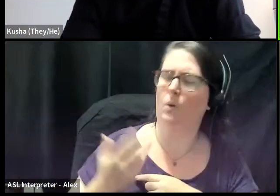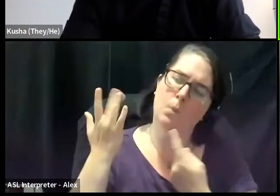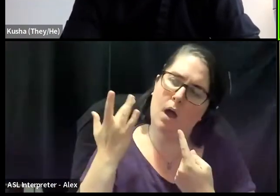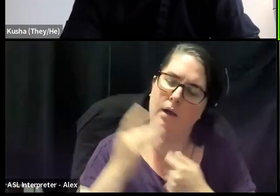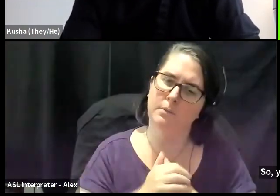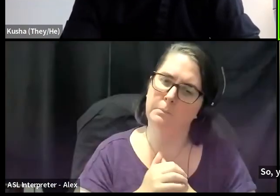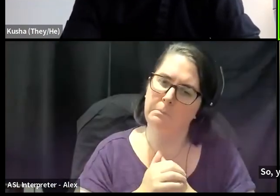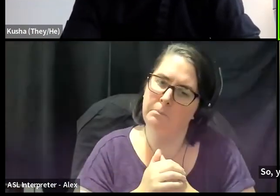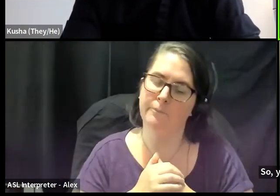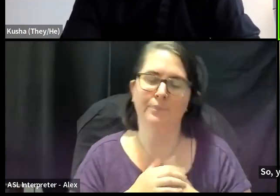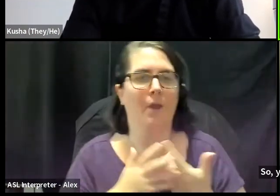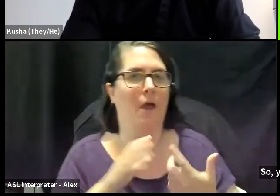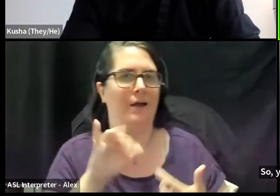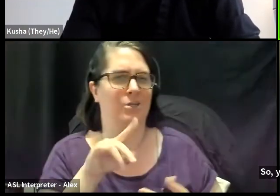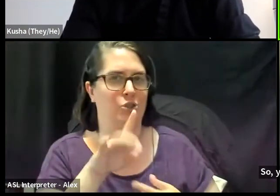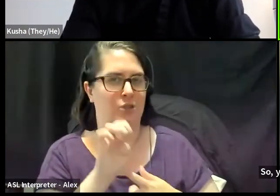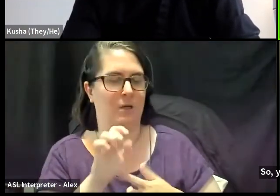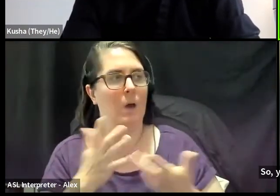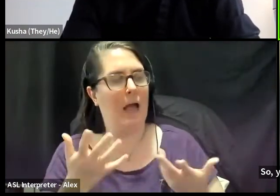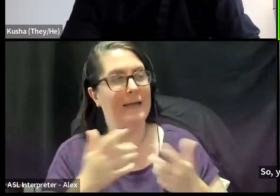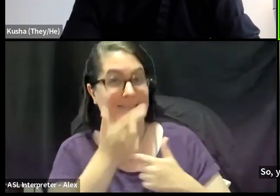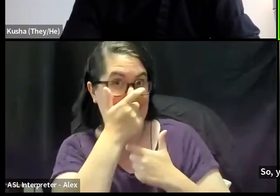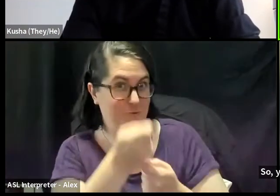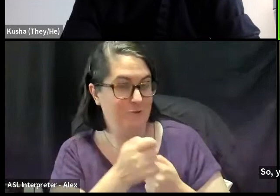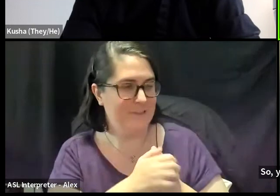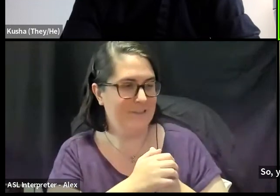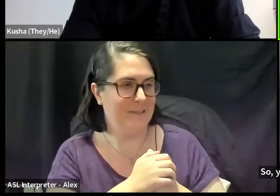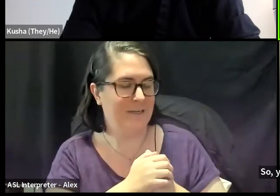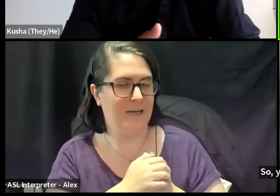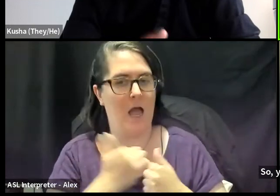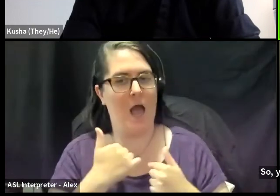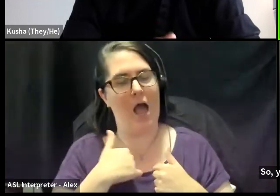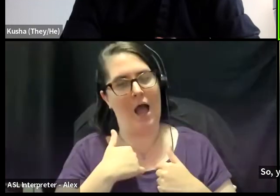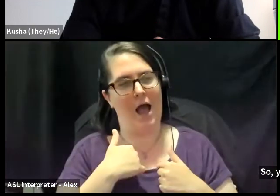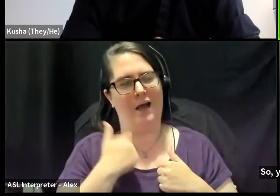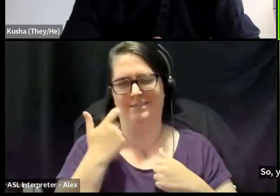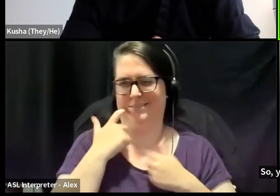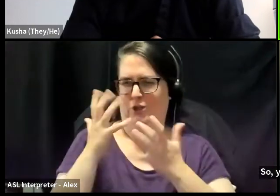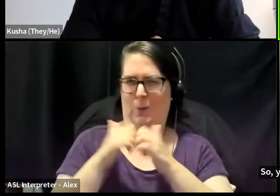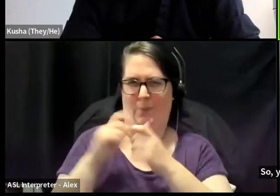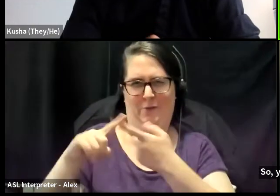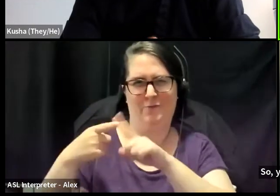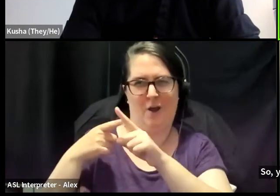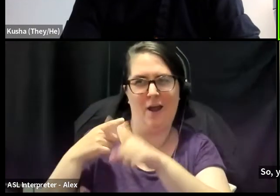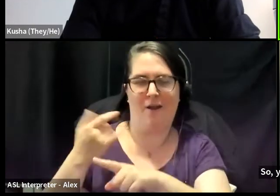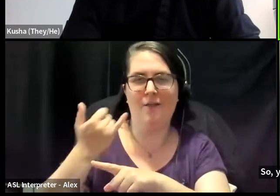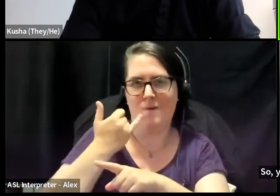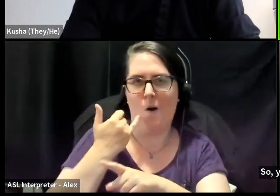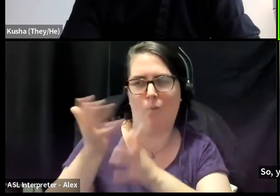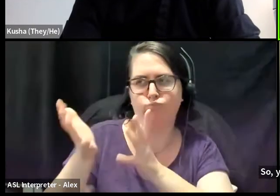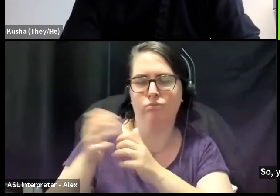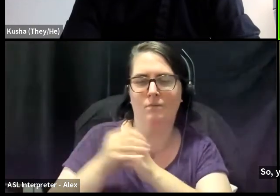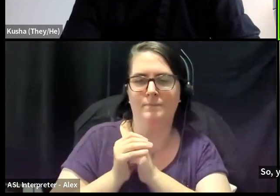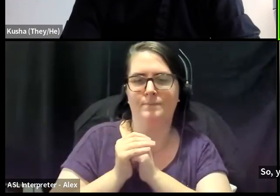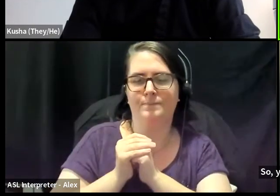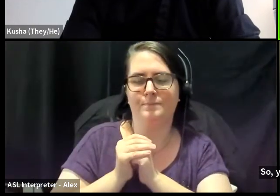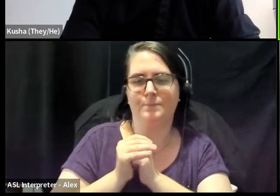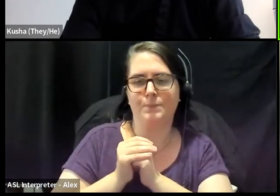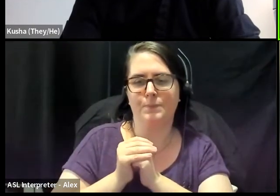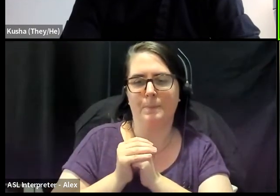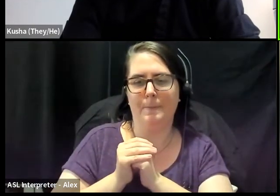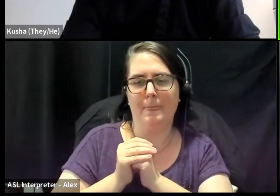Well, I mean, it's really interesting. I was just telling a friend of mine the other day on the phone that